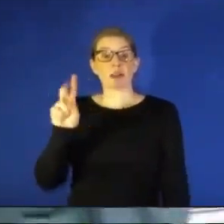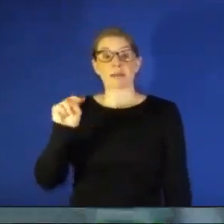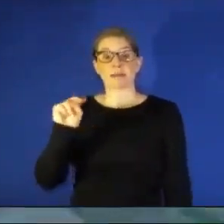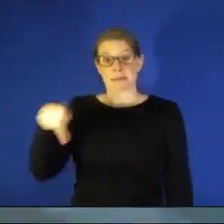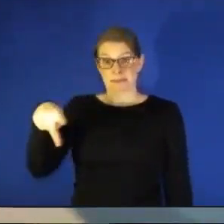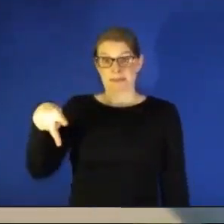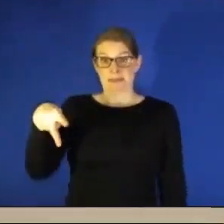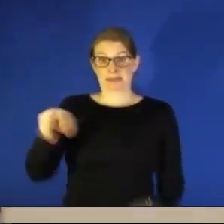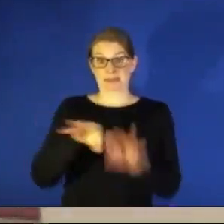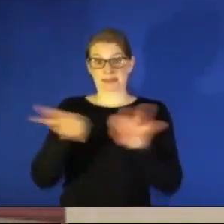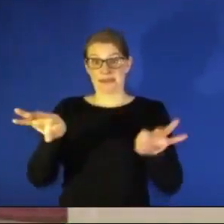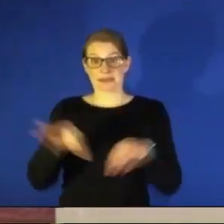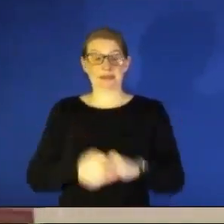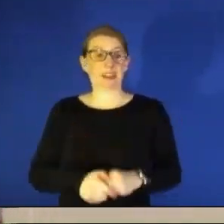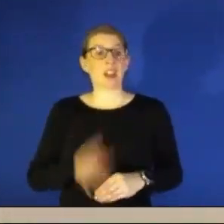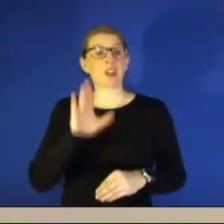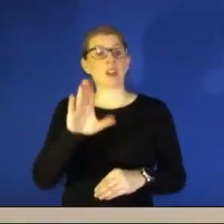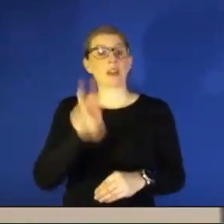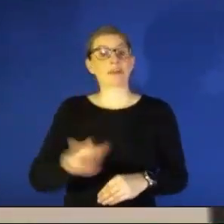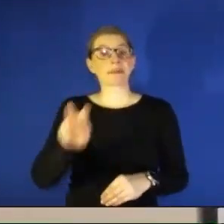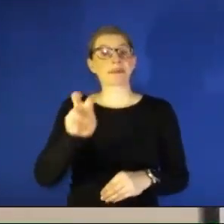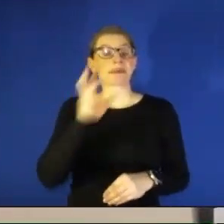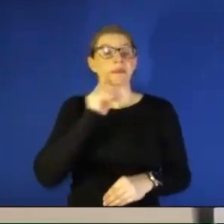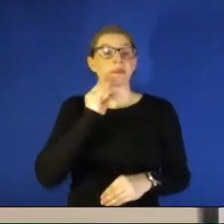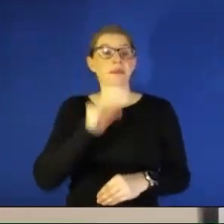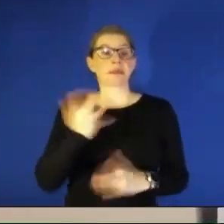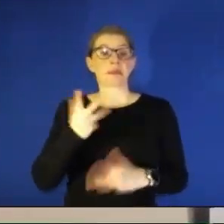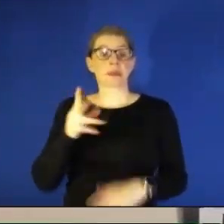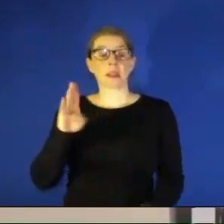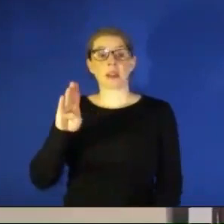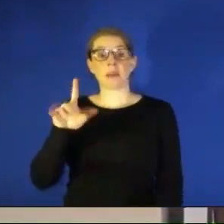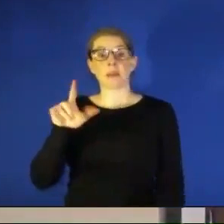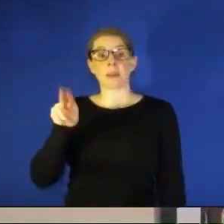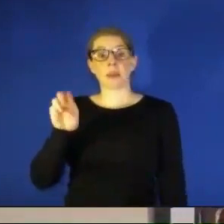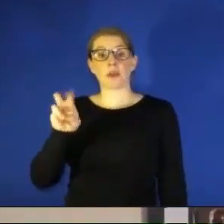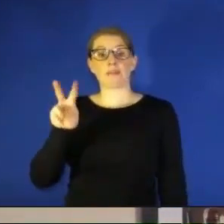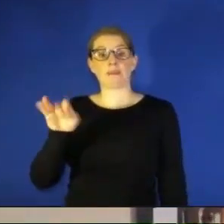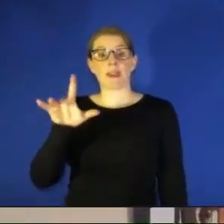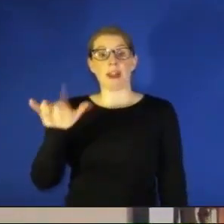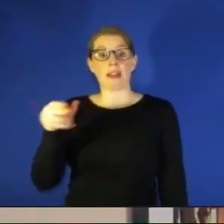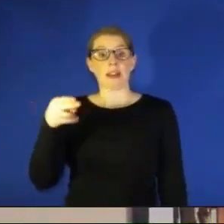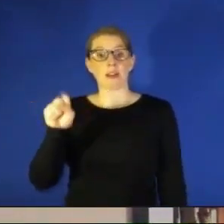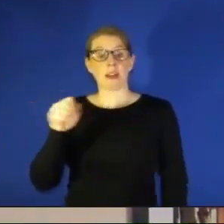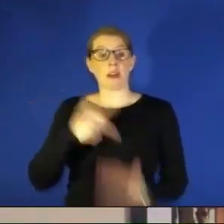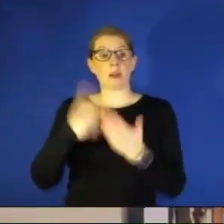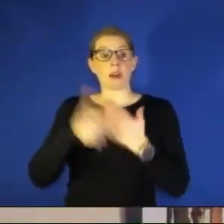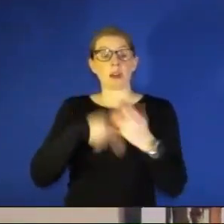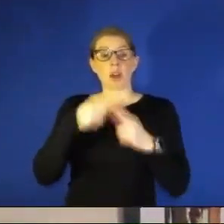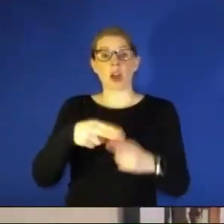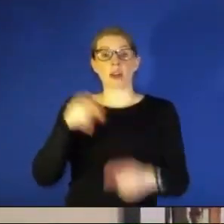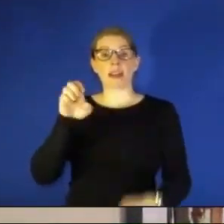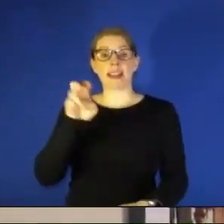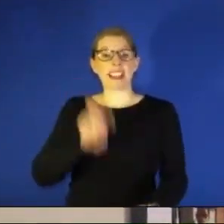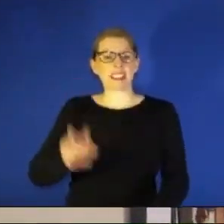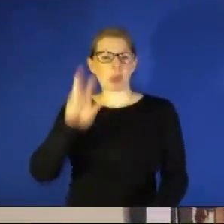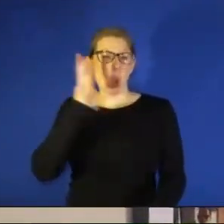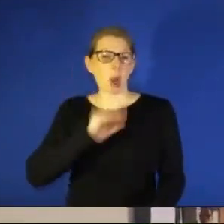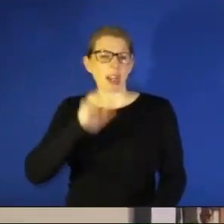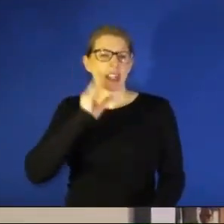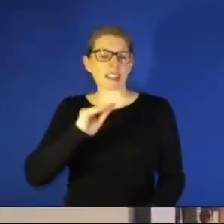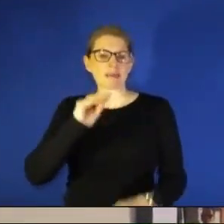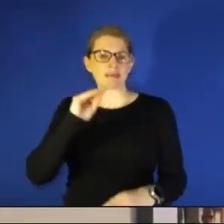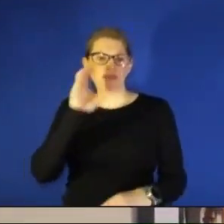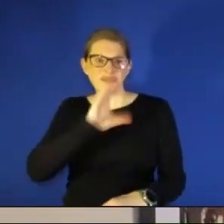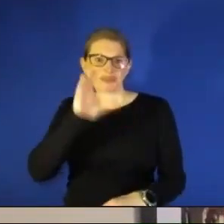And Ellen, what was your path? So I went to Blue Valley High School, and we had a program called Exploring Health Professions. So I got to shadow